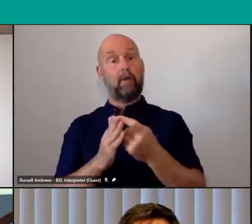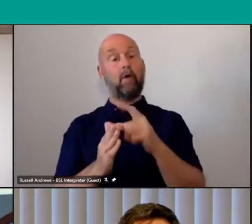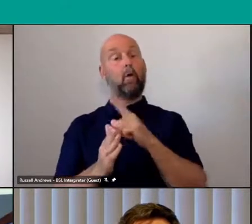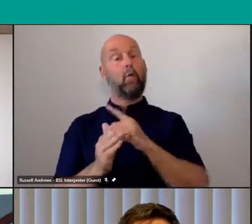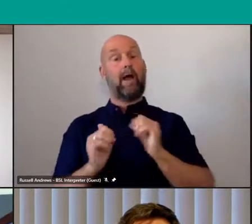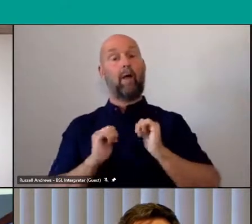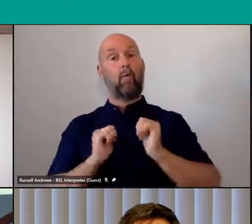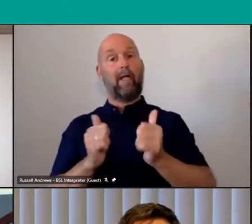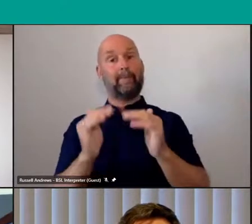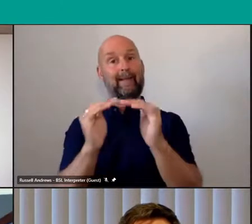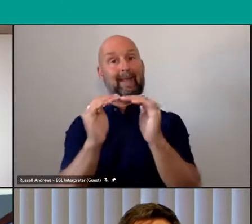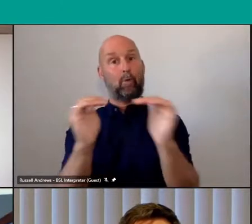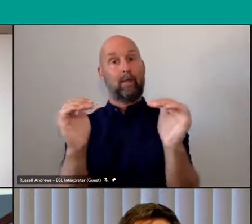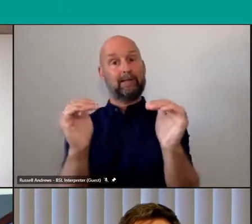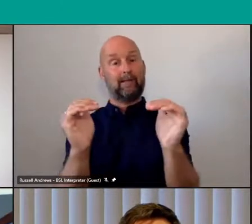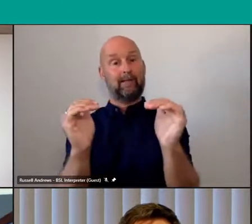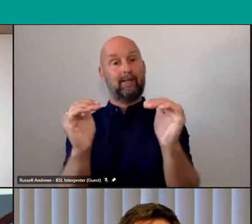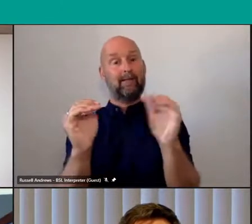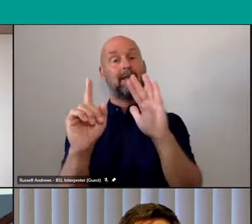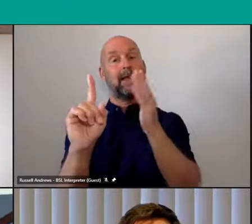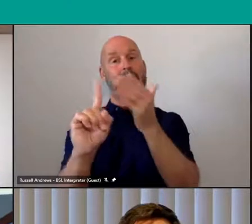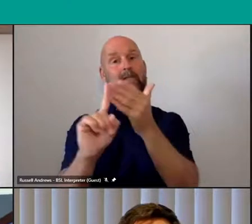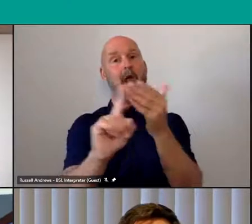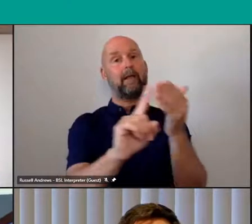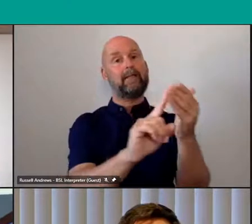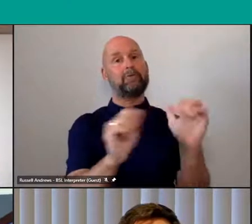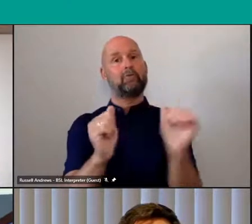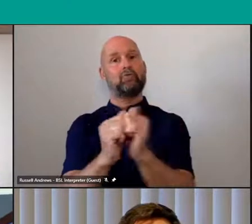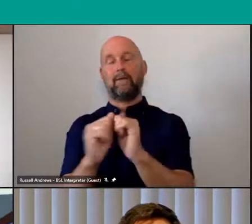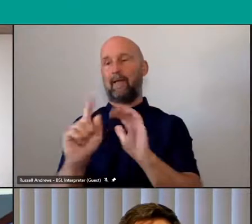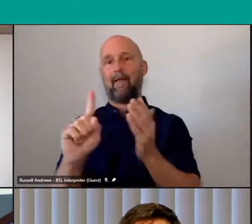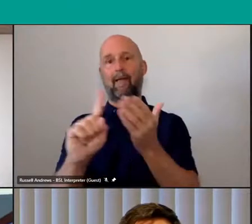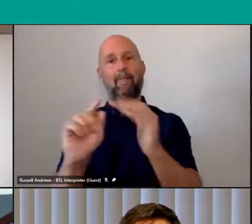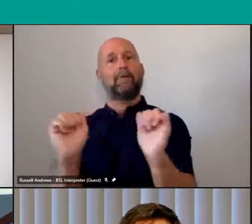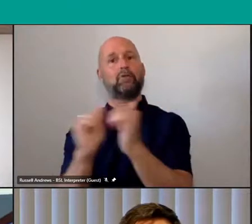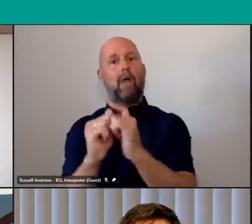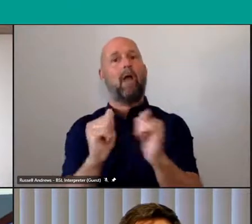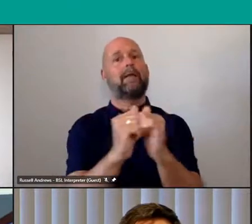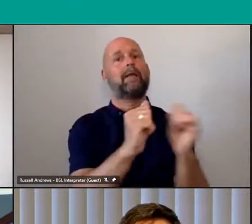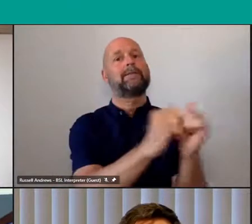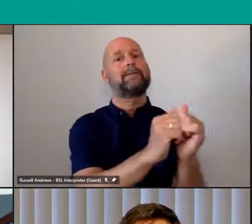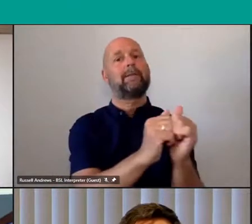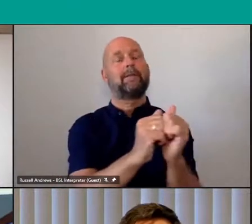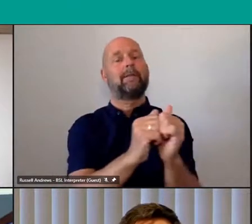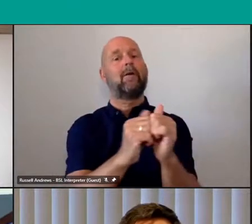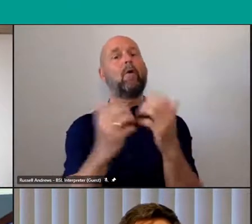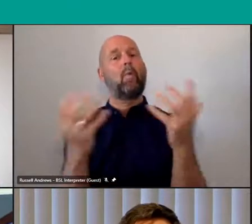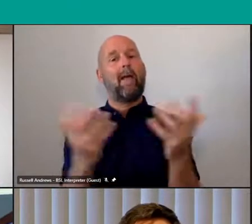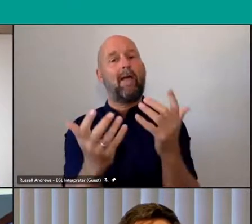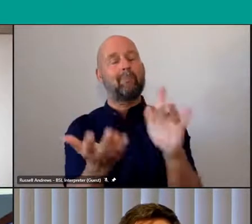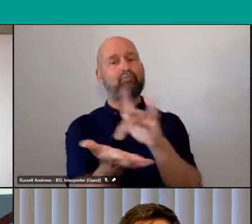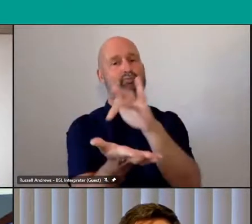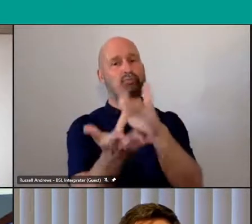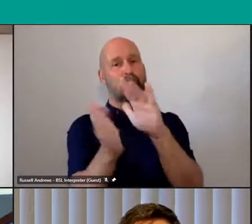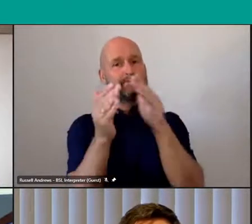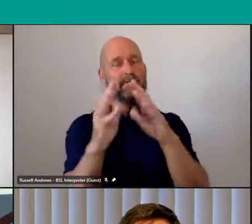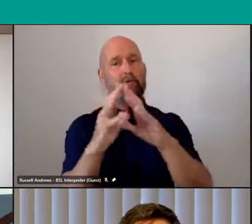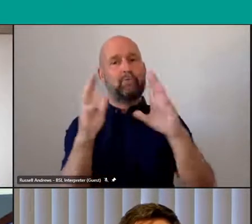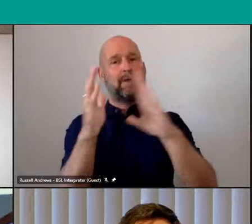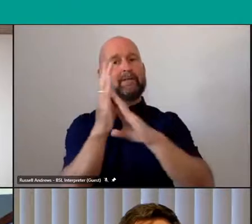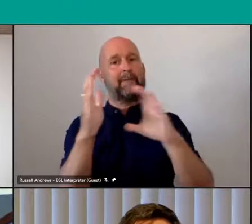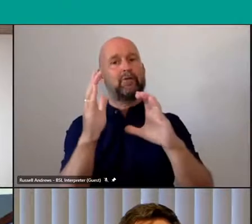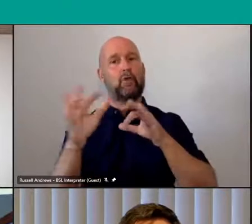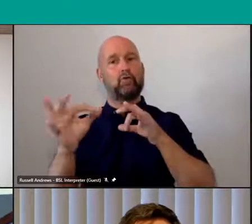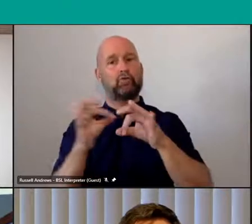and equality targets in place right at the heart of the Greater Manchester